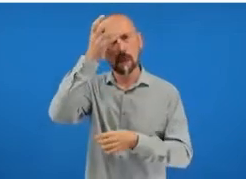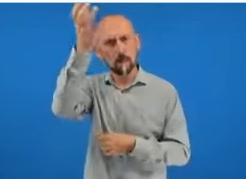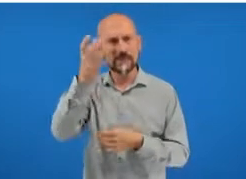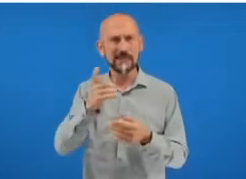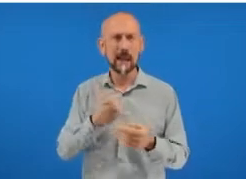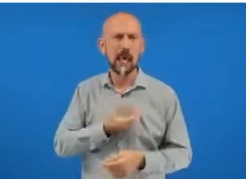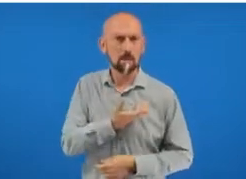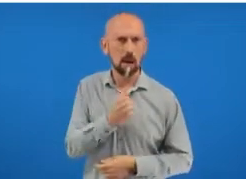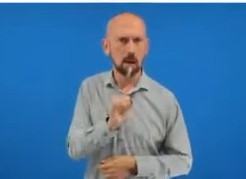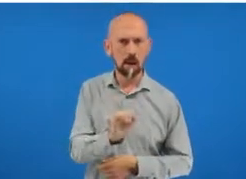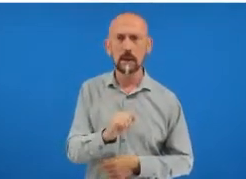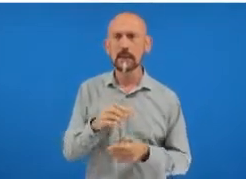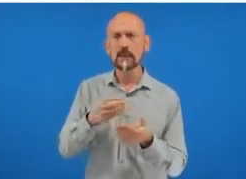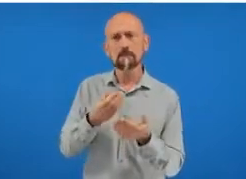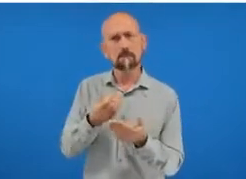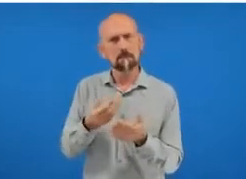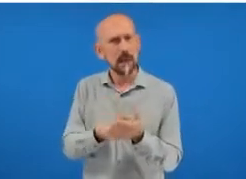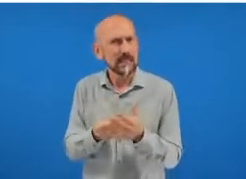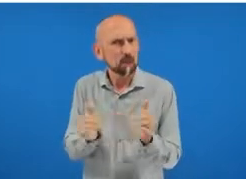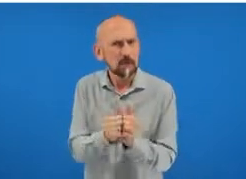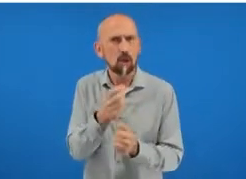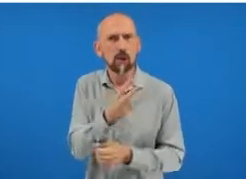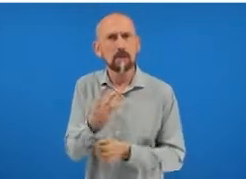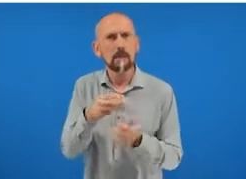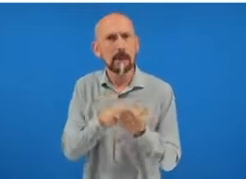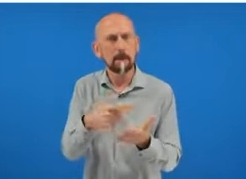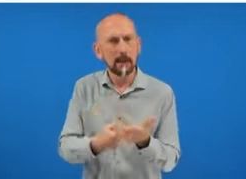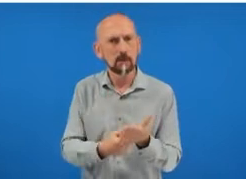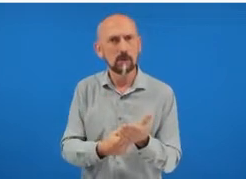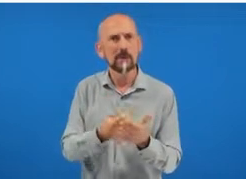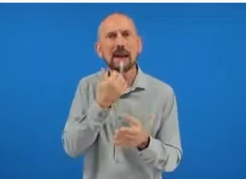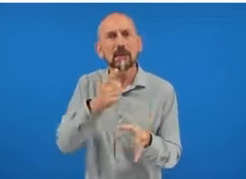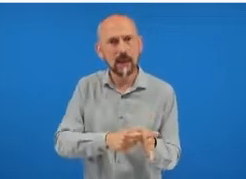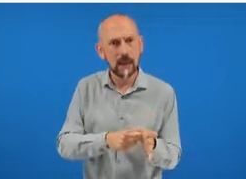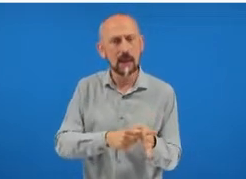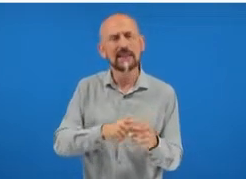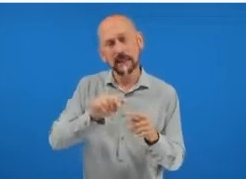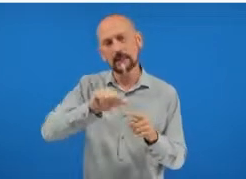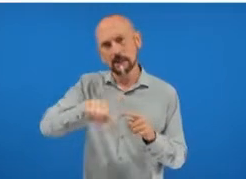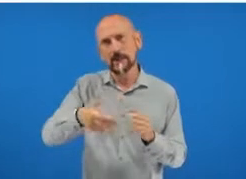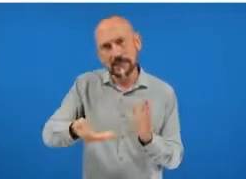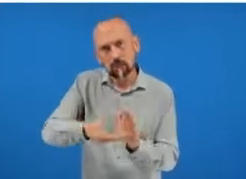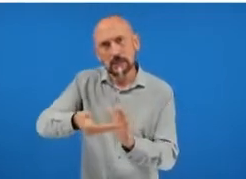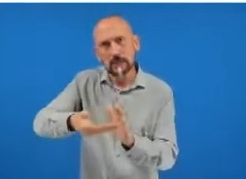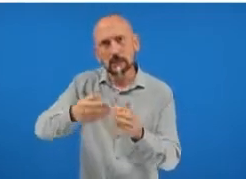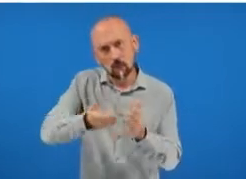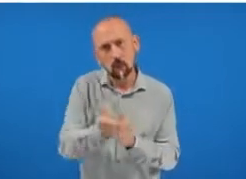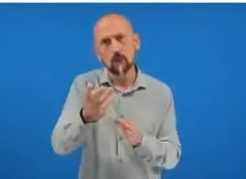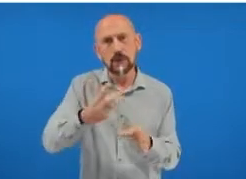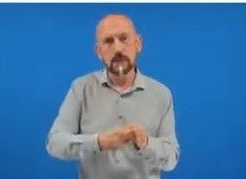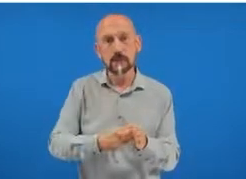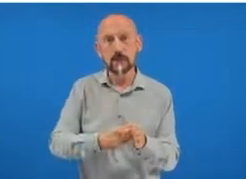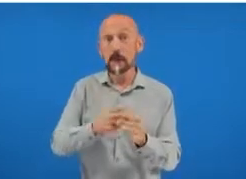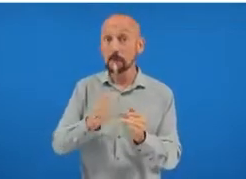million per year, with an increase in the next 3 years. At the end of that 3-year period, we had a change of government to the